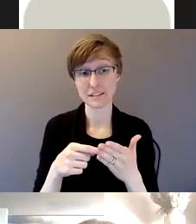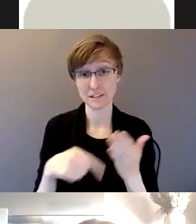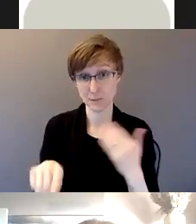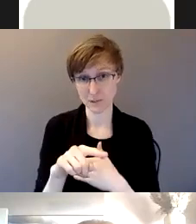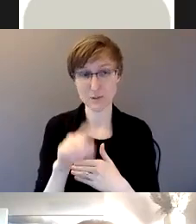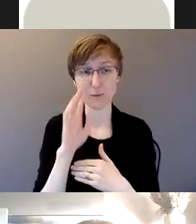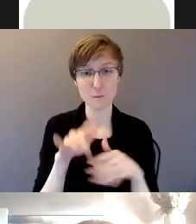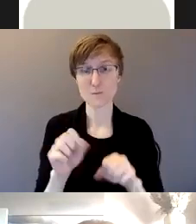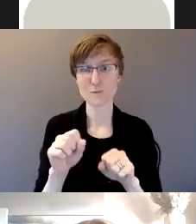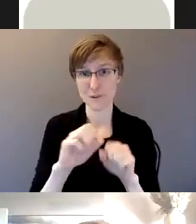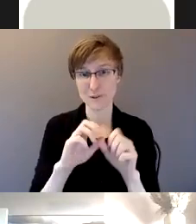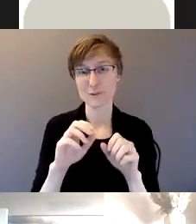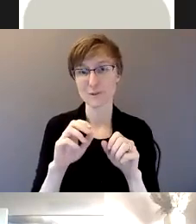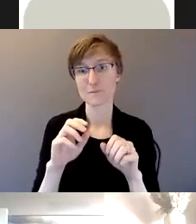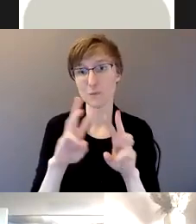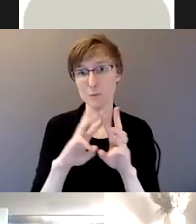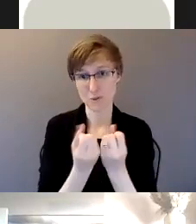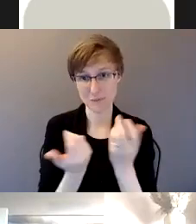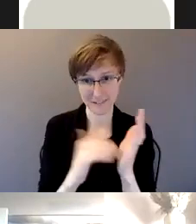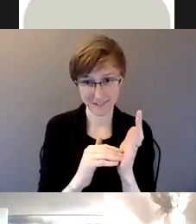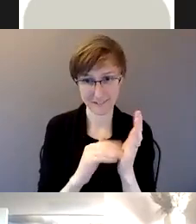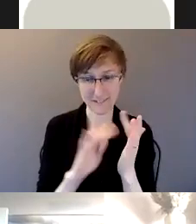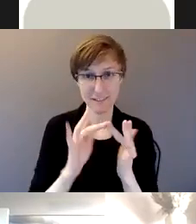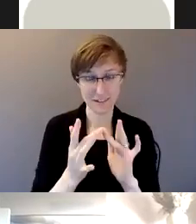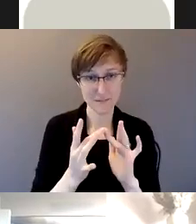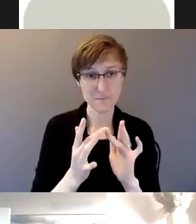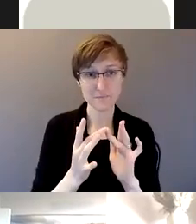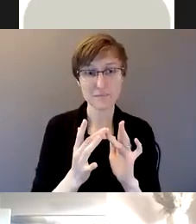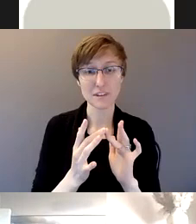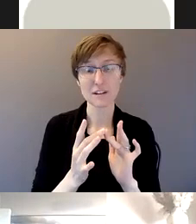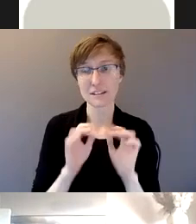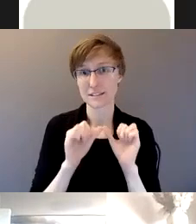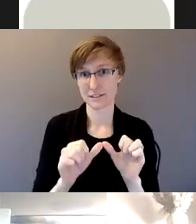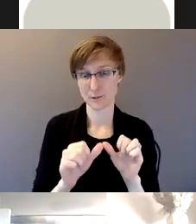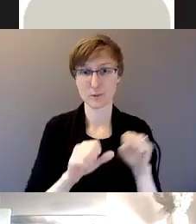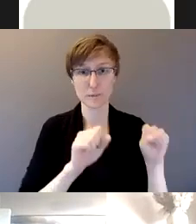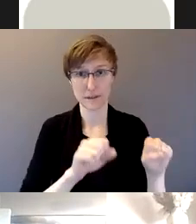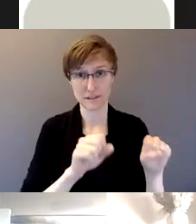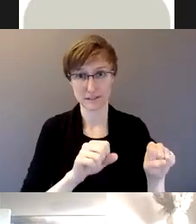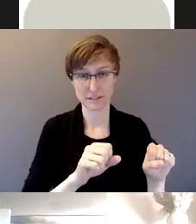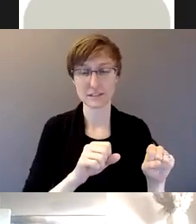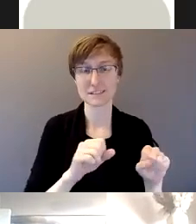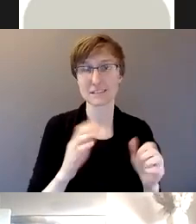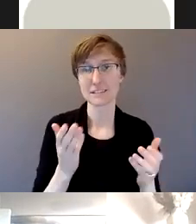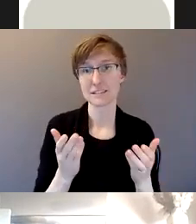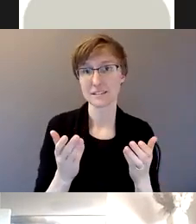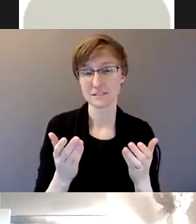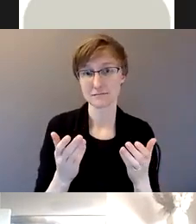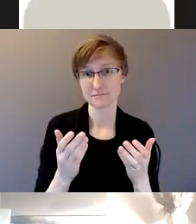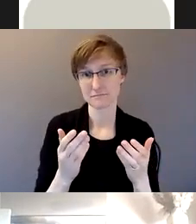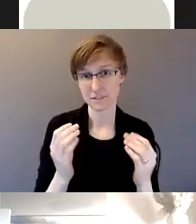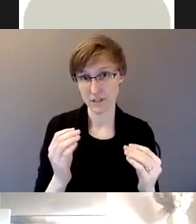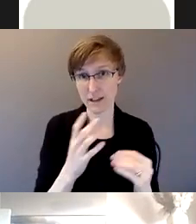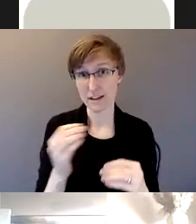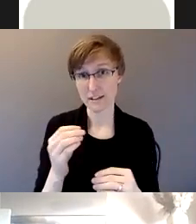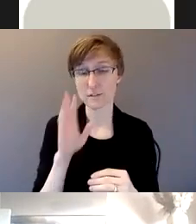our capacity series. And we have a panel discussion on the 24th with experts talking about a scenario similar to